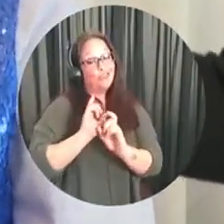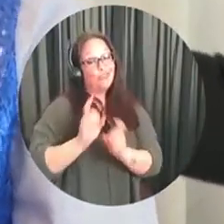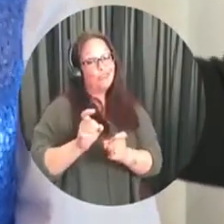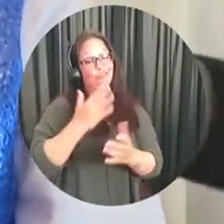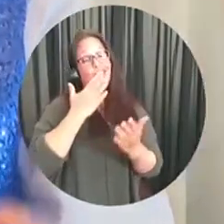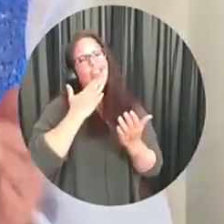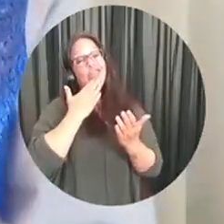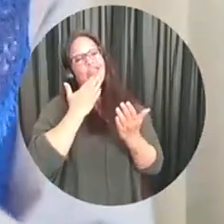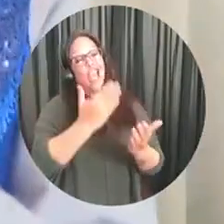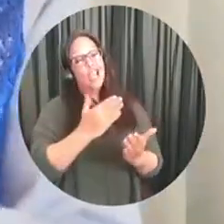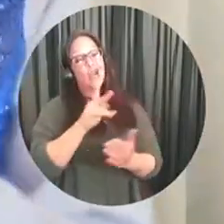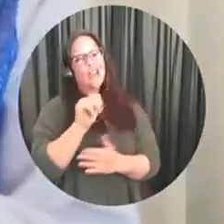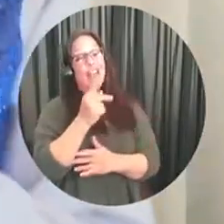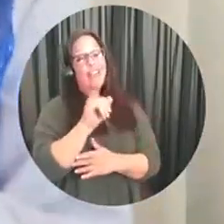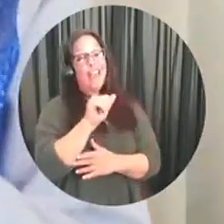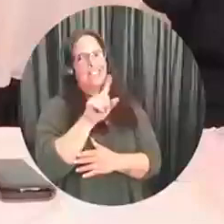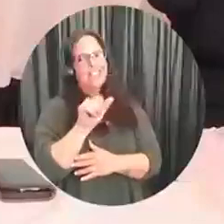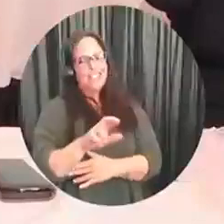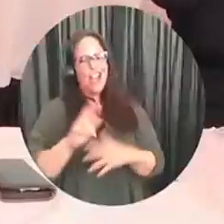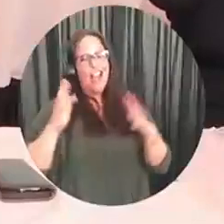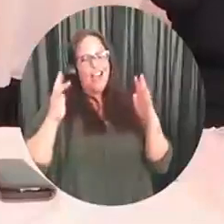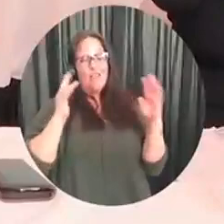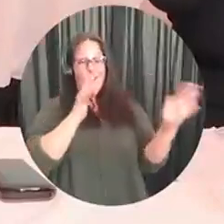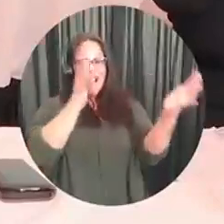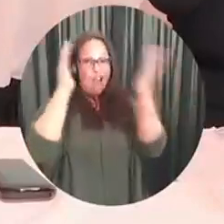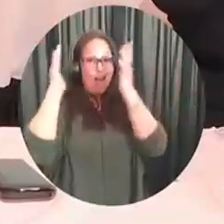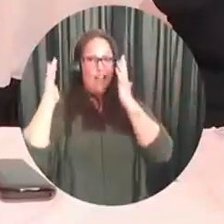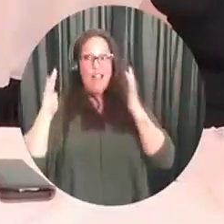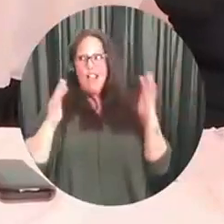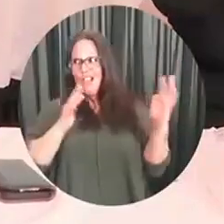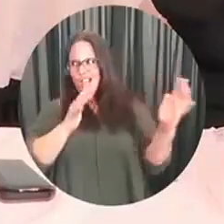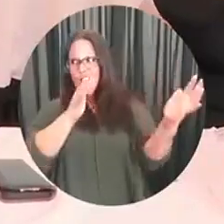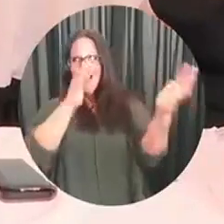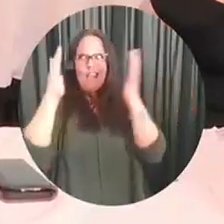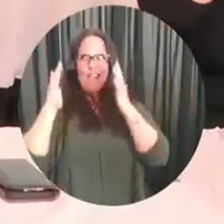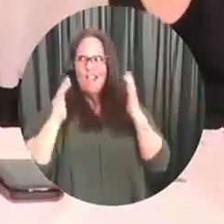Azar. Give a round of applause, everyone.